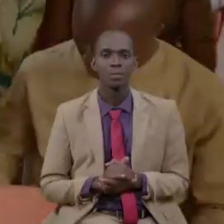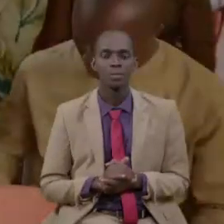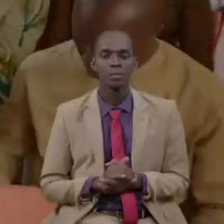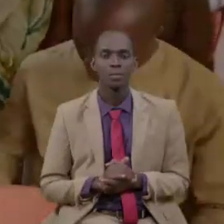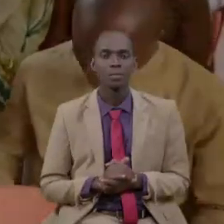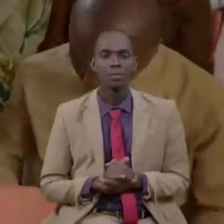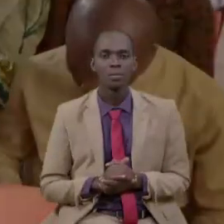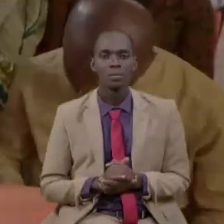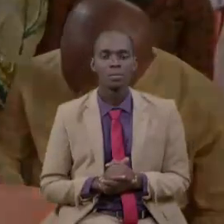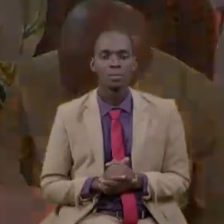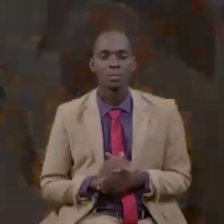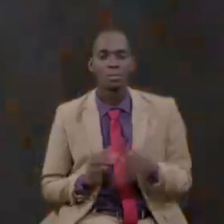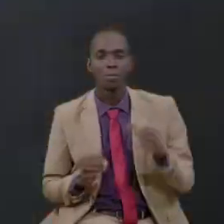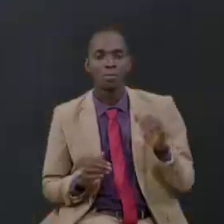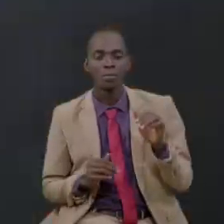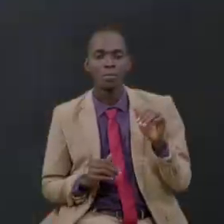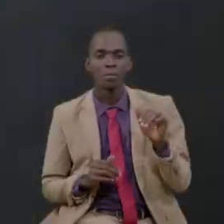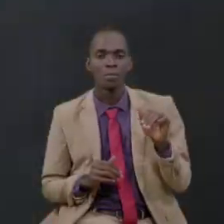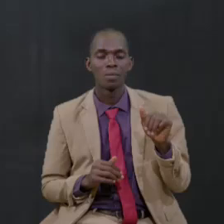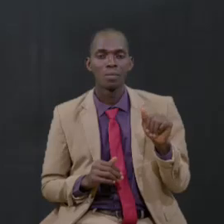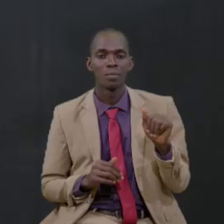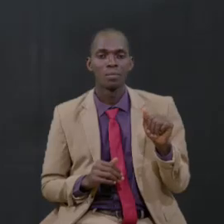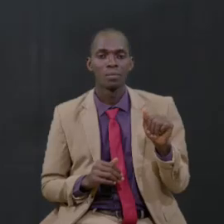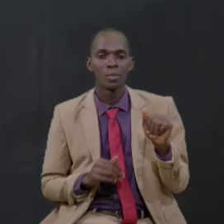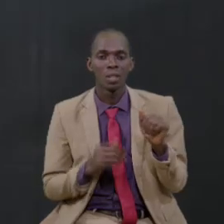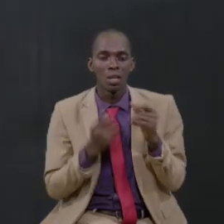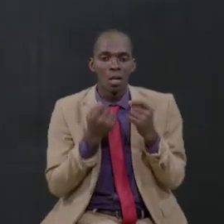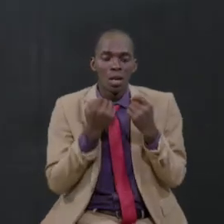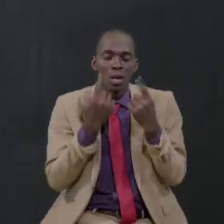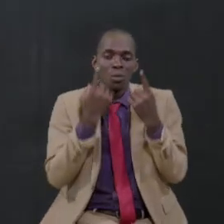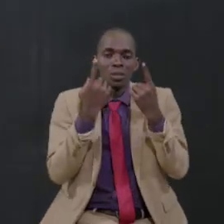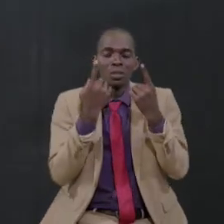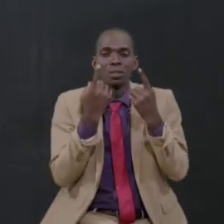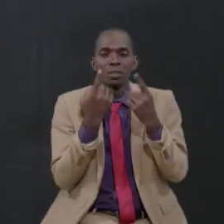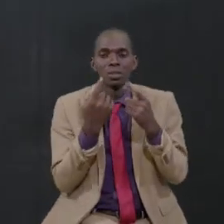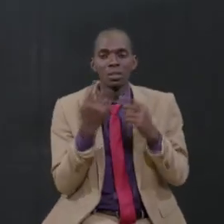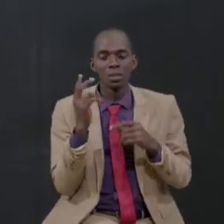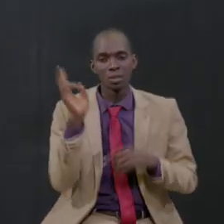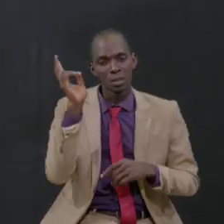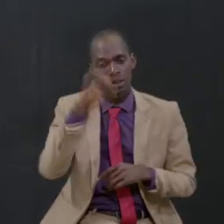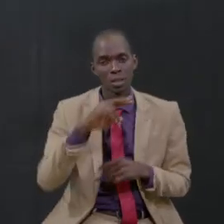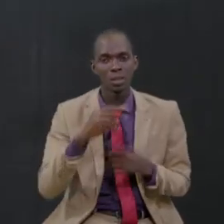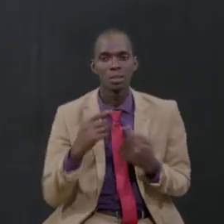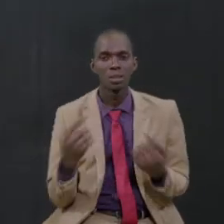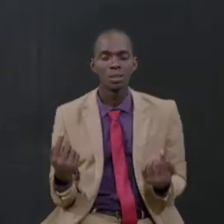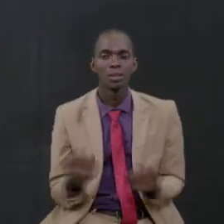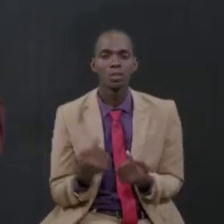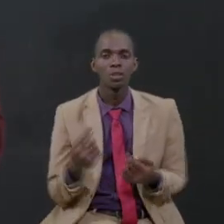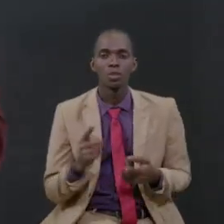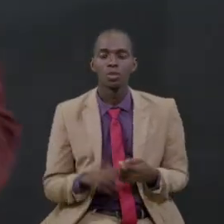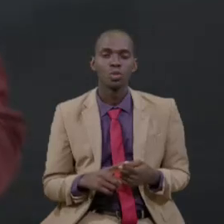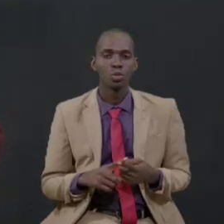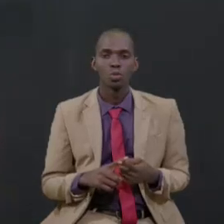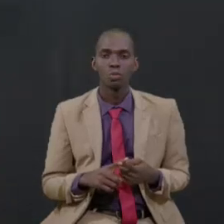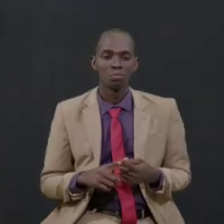Awaken careless saints to liveliness. Awaken them. Many